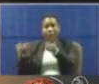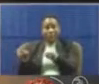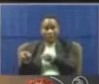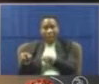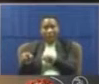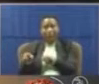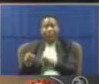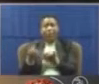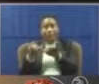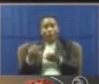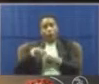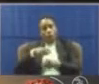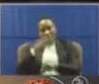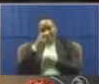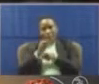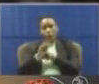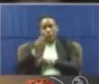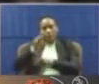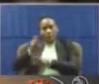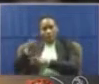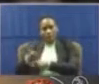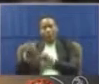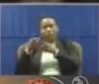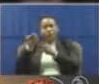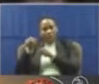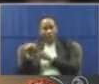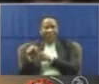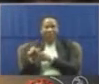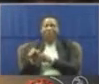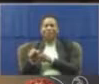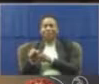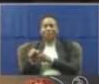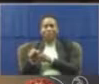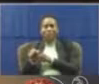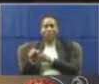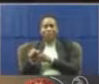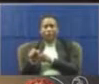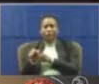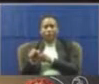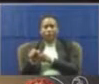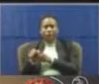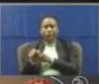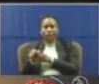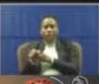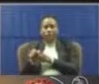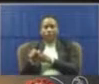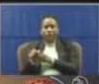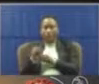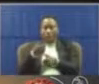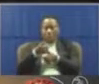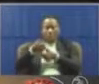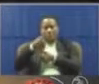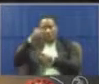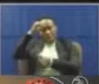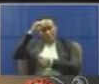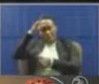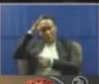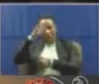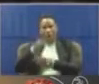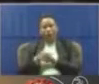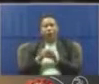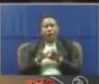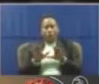to foot the bill for this orchestrated insurrection. Now, the expert panel report is incisive,